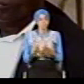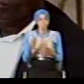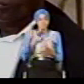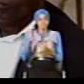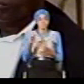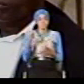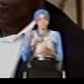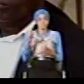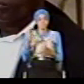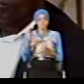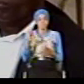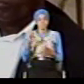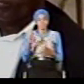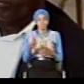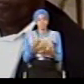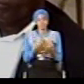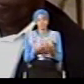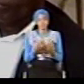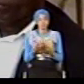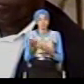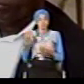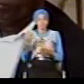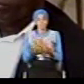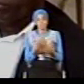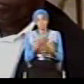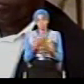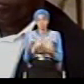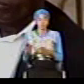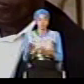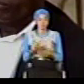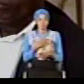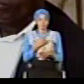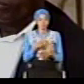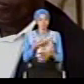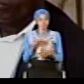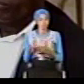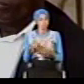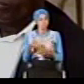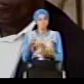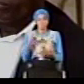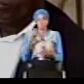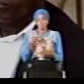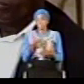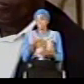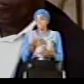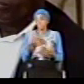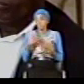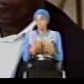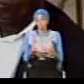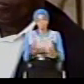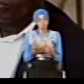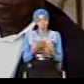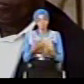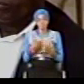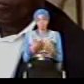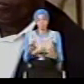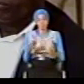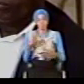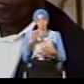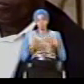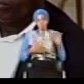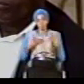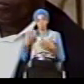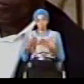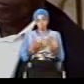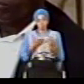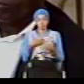taken away. And remember, she lost so many things. Part of those things she lost was her job. And right after that crusade, after